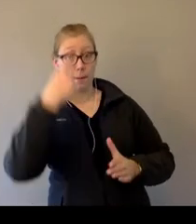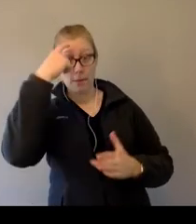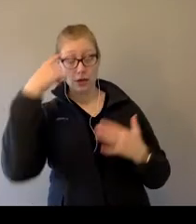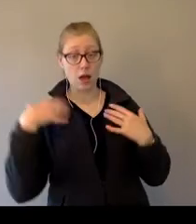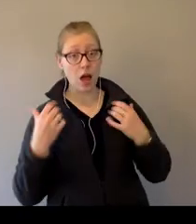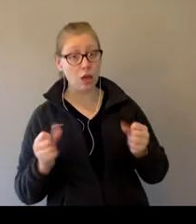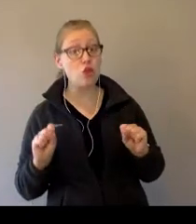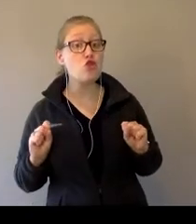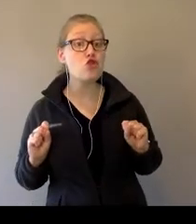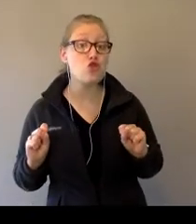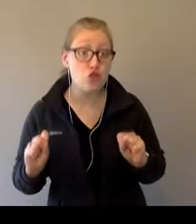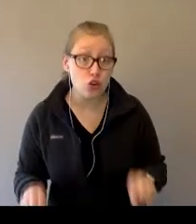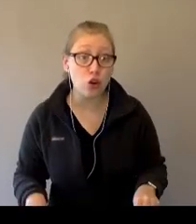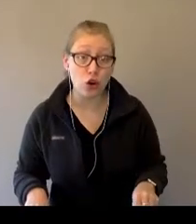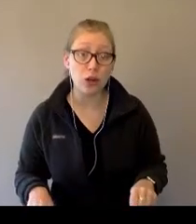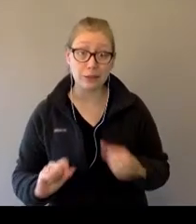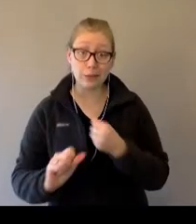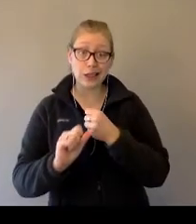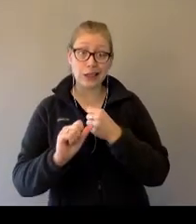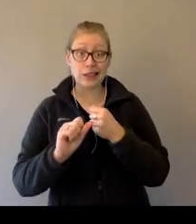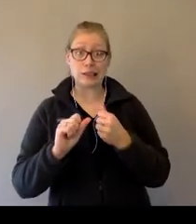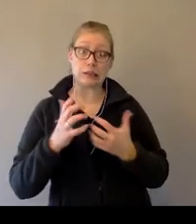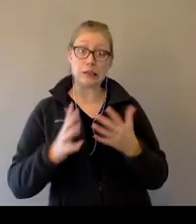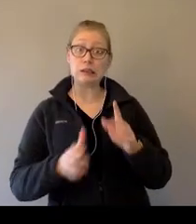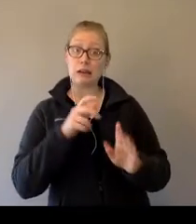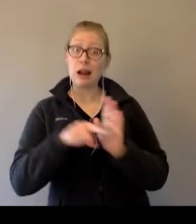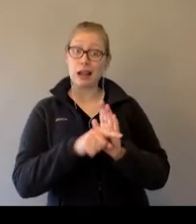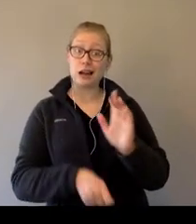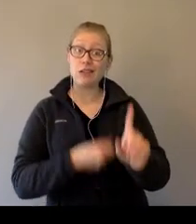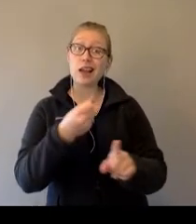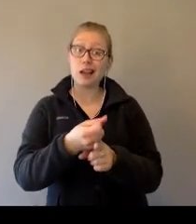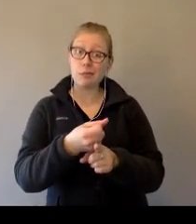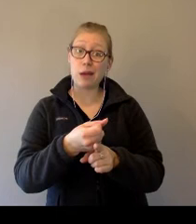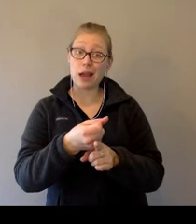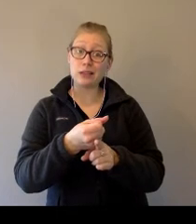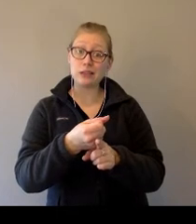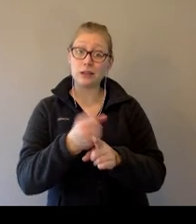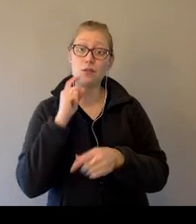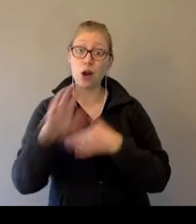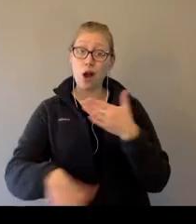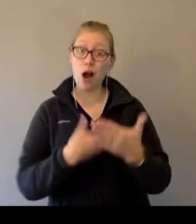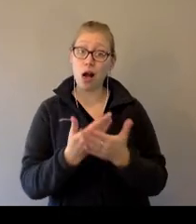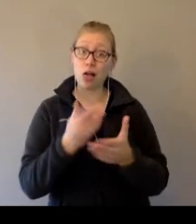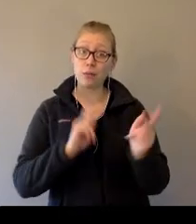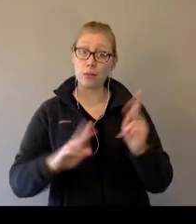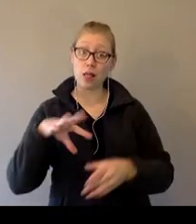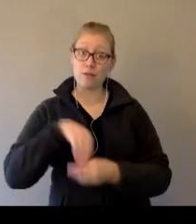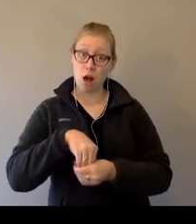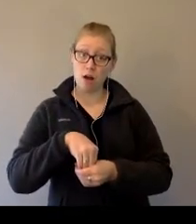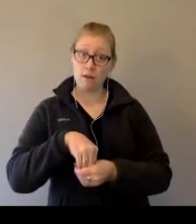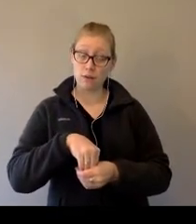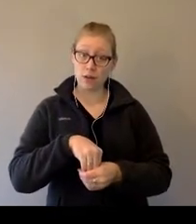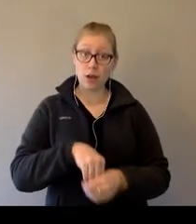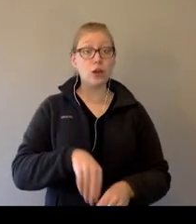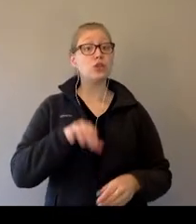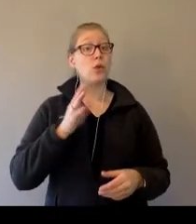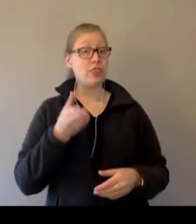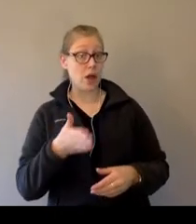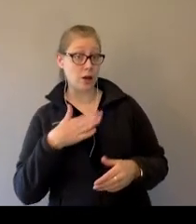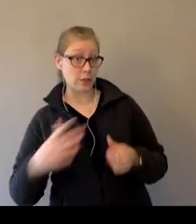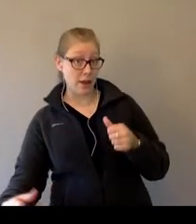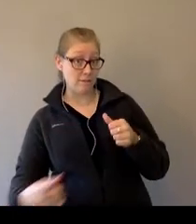be compromised and negatively impact all involved. Okay, so there you have it. There's my first